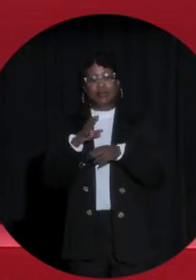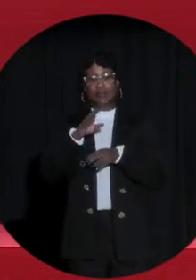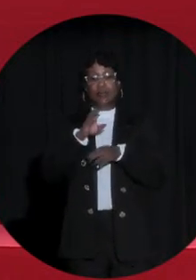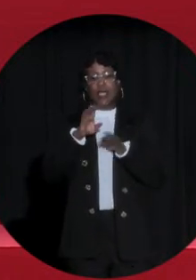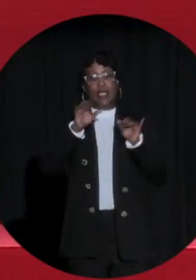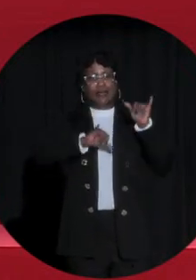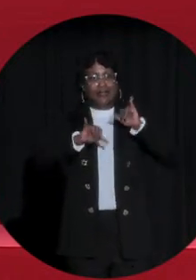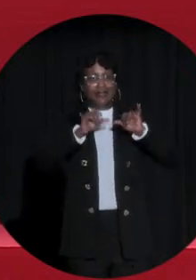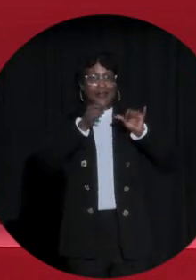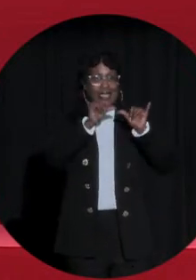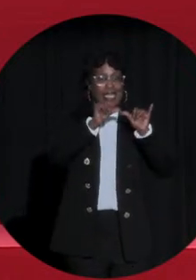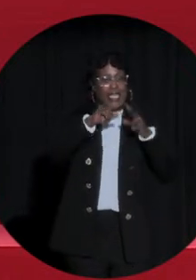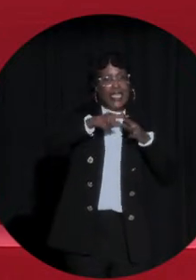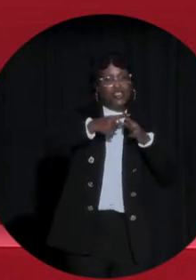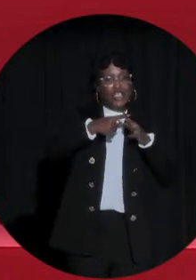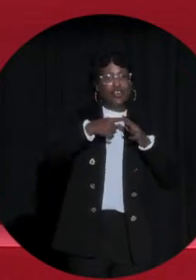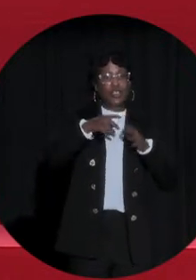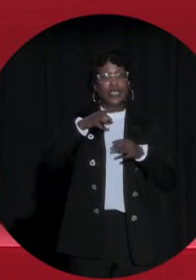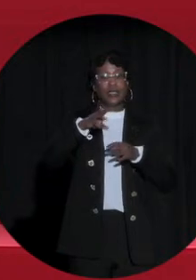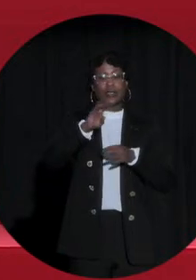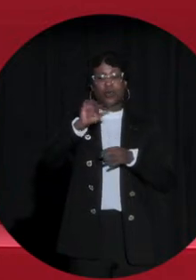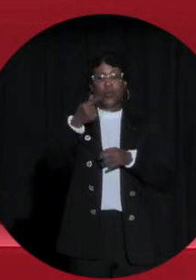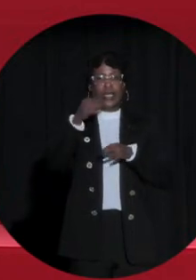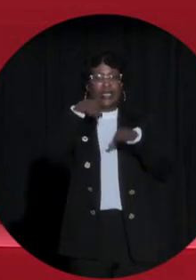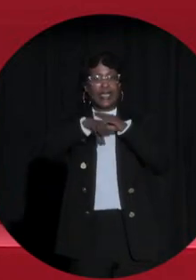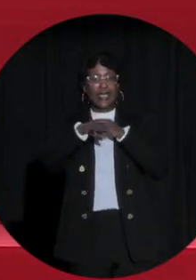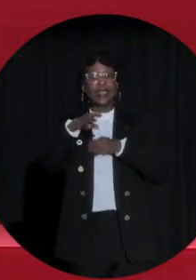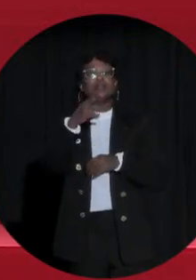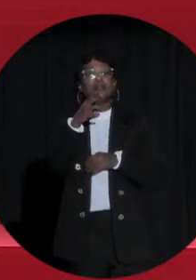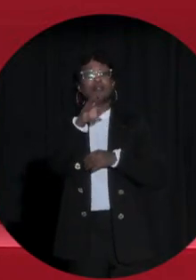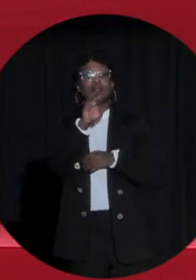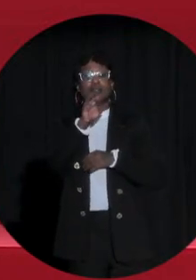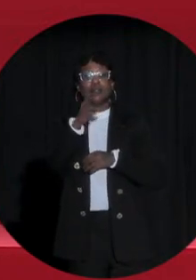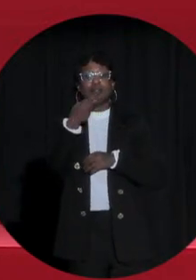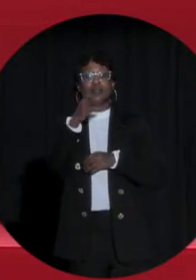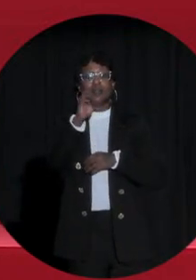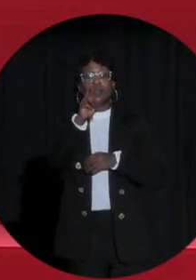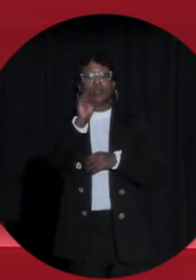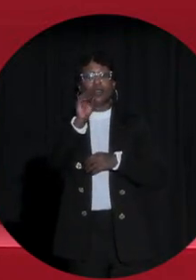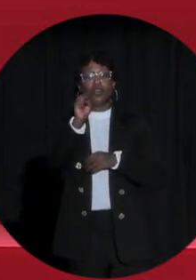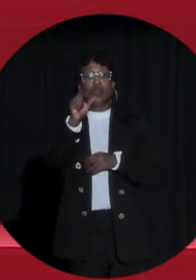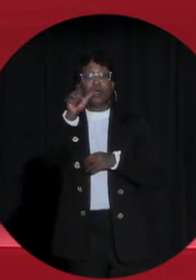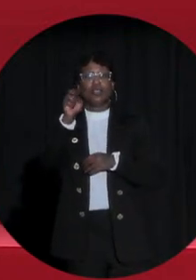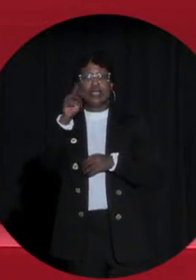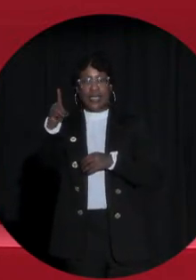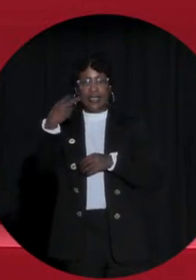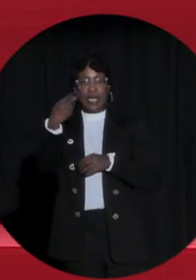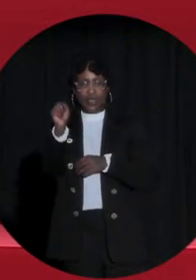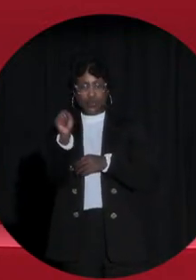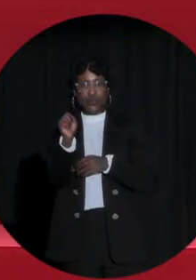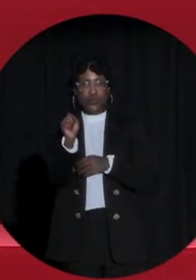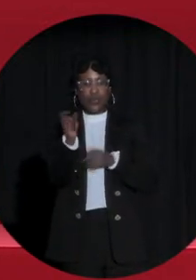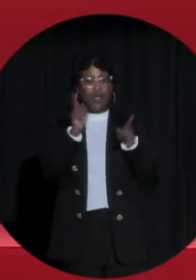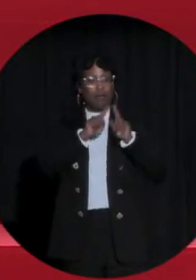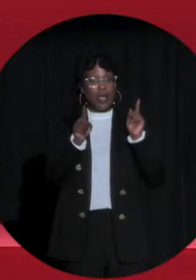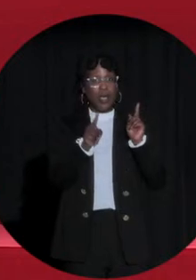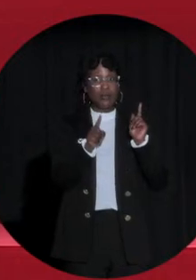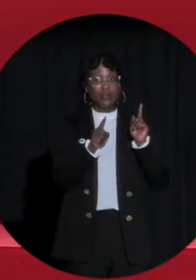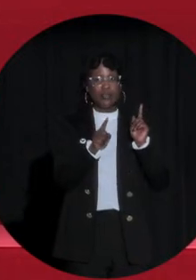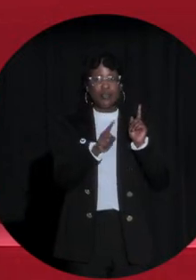life. But let me say this clearly. Progress on crime starts with accountability.